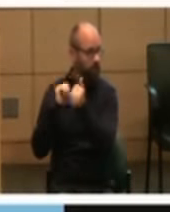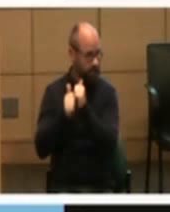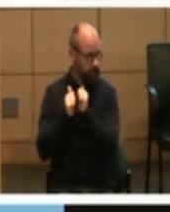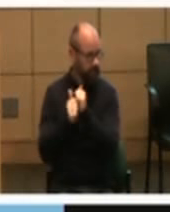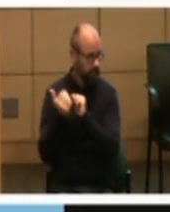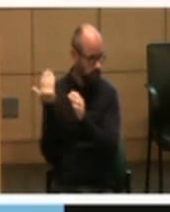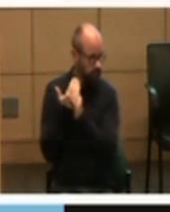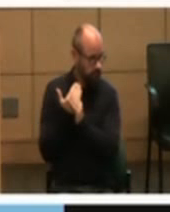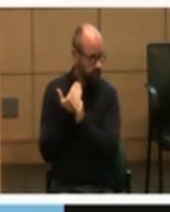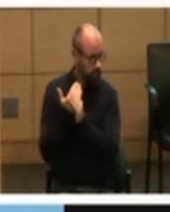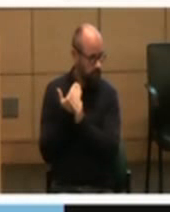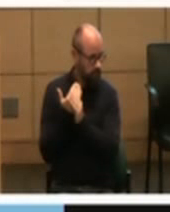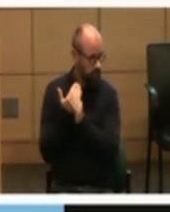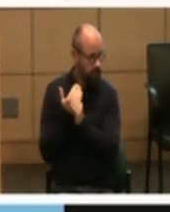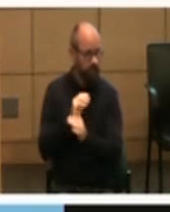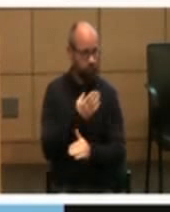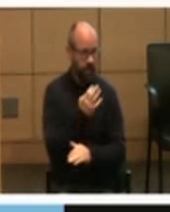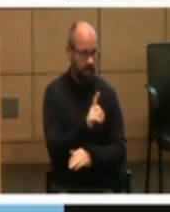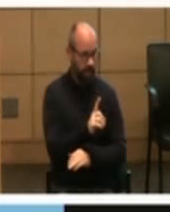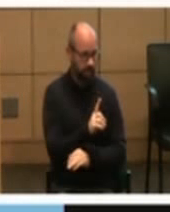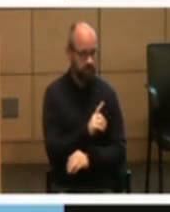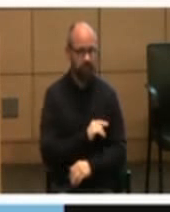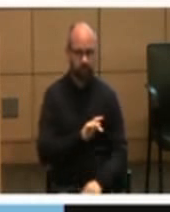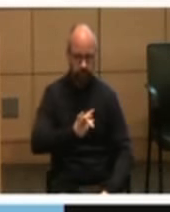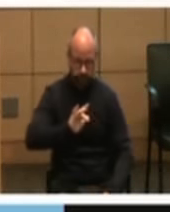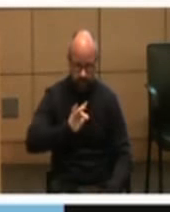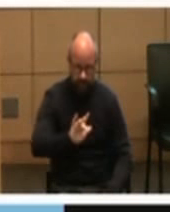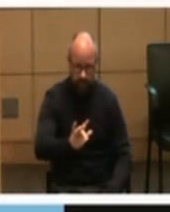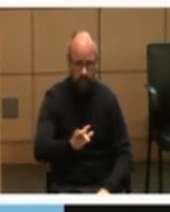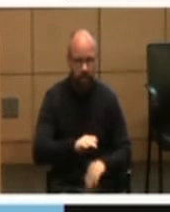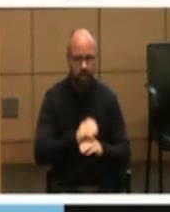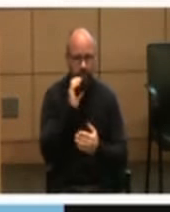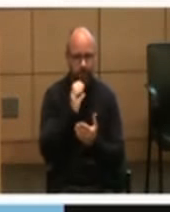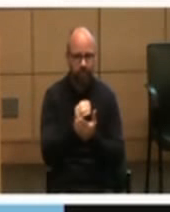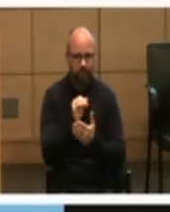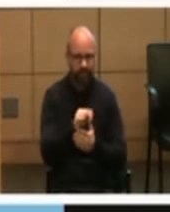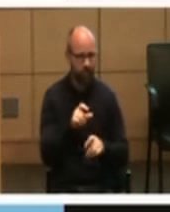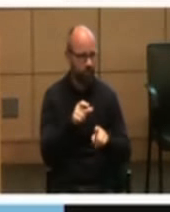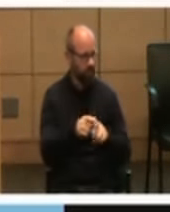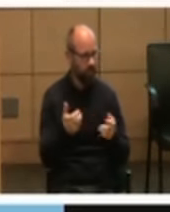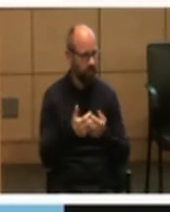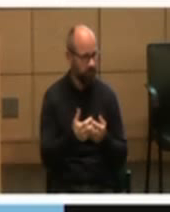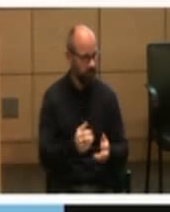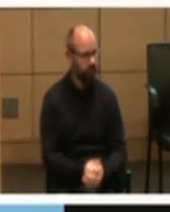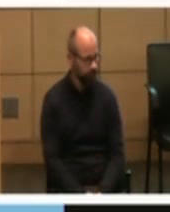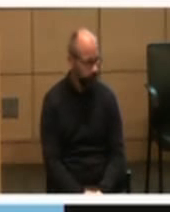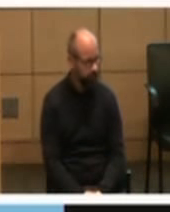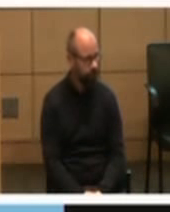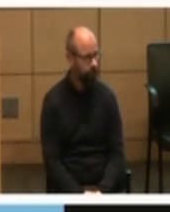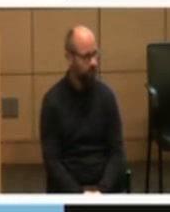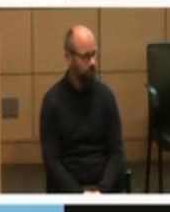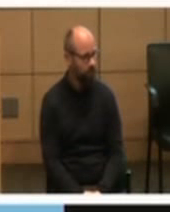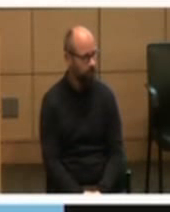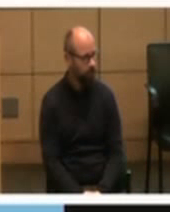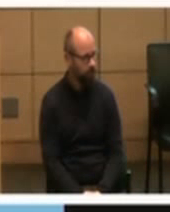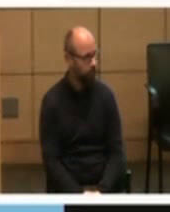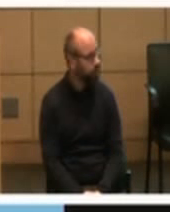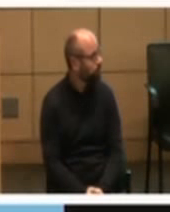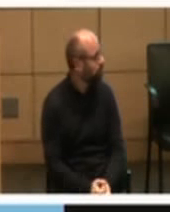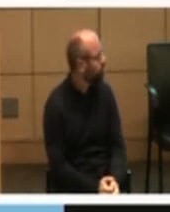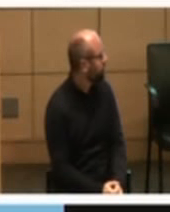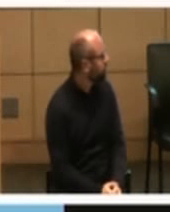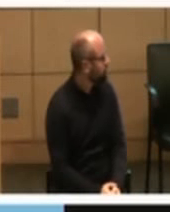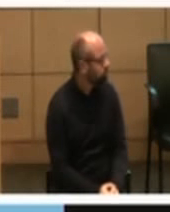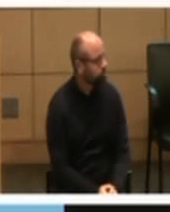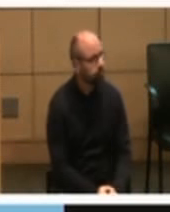the background, and the child is clicking on the picture of the word that they heard. Now, we're adjusting the level of